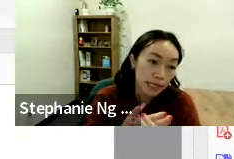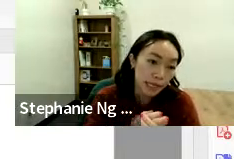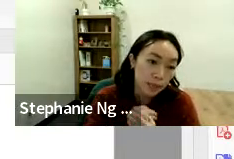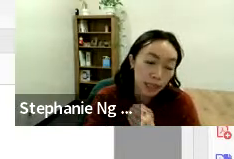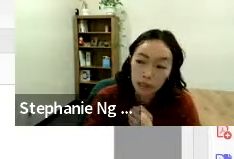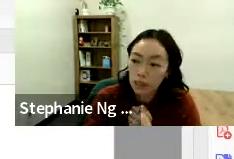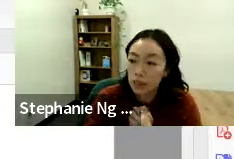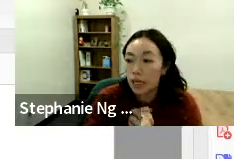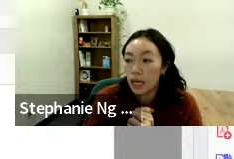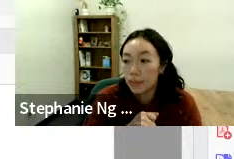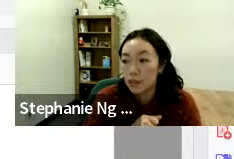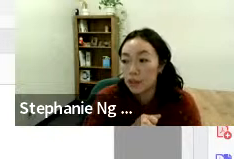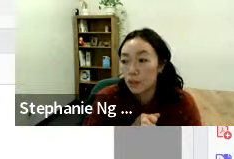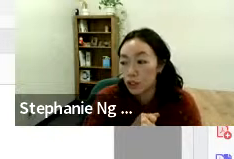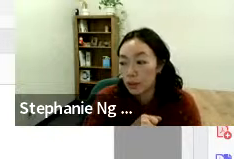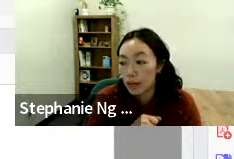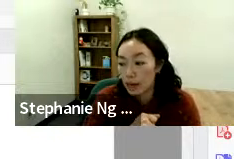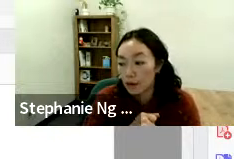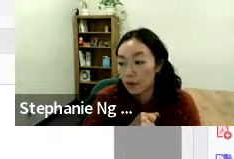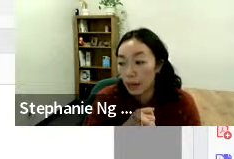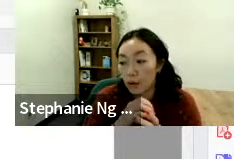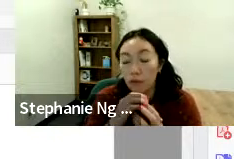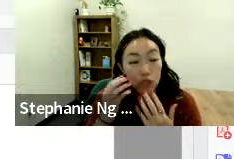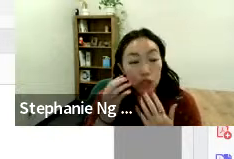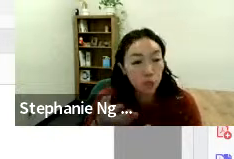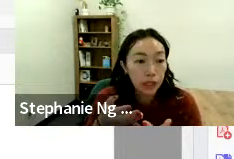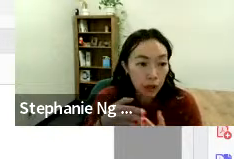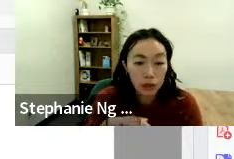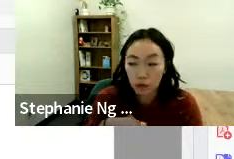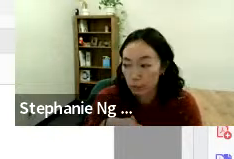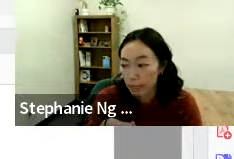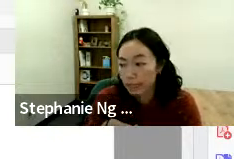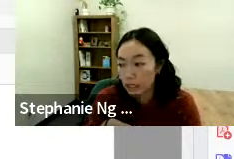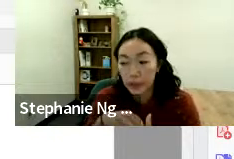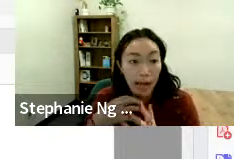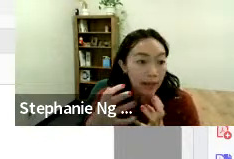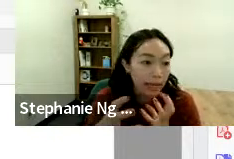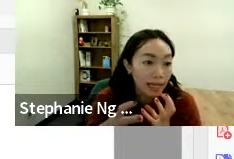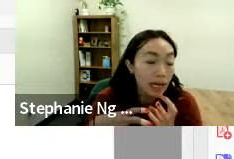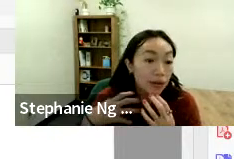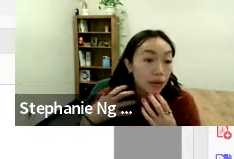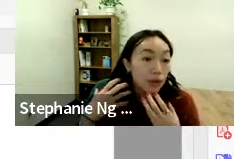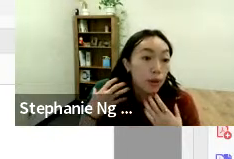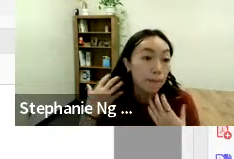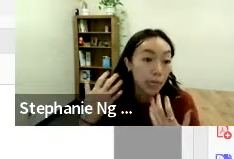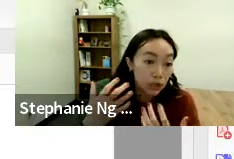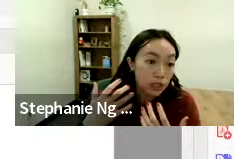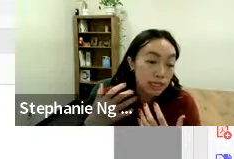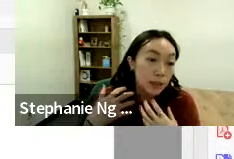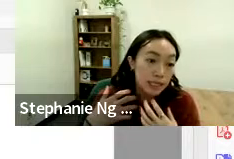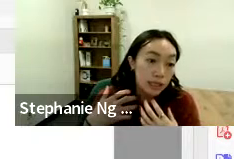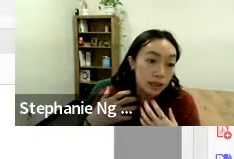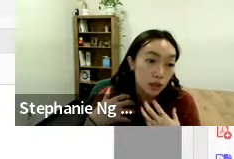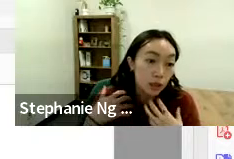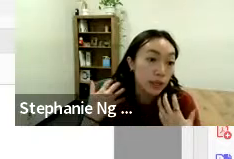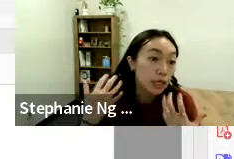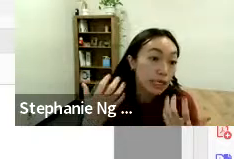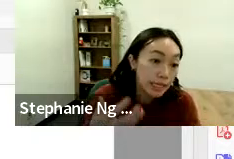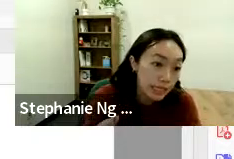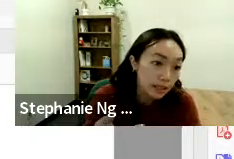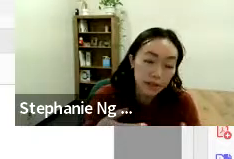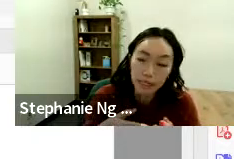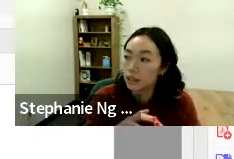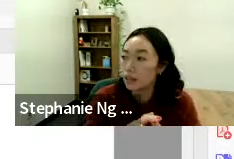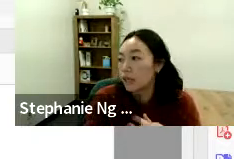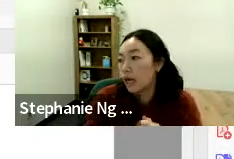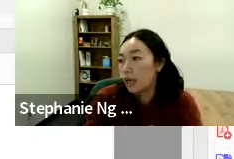COVID funds that came in. And so we do have about over $2 million remaining to reallocate to other measures that we see in the SERP that are